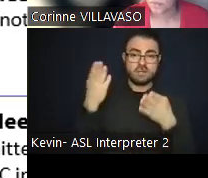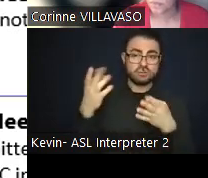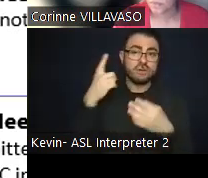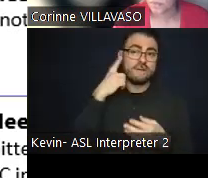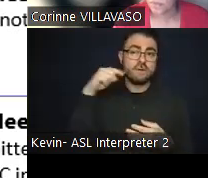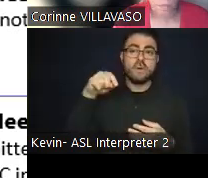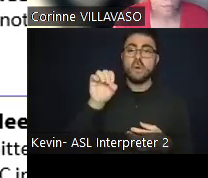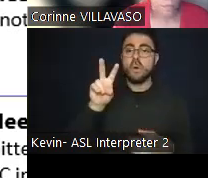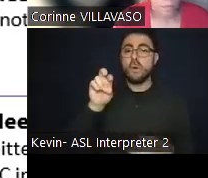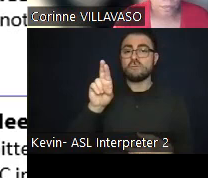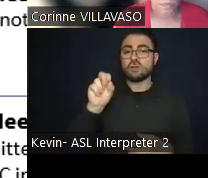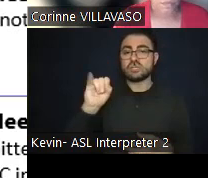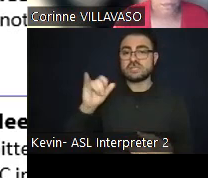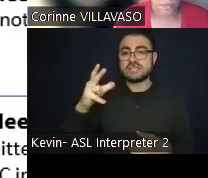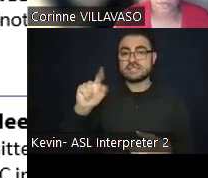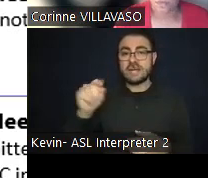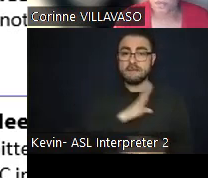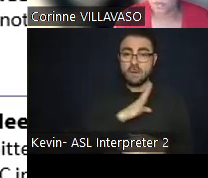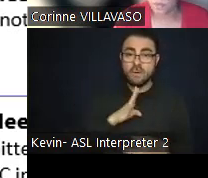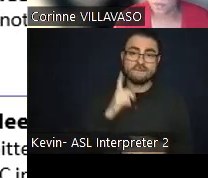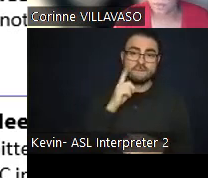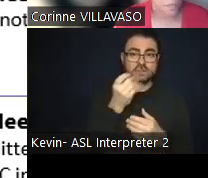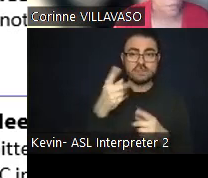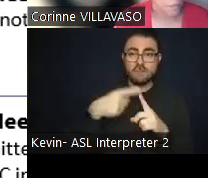oversight board, number of meetings, number of months, et cetera.